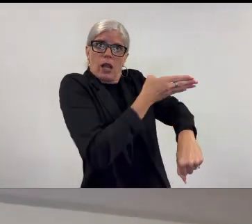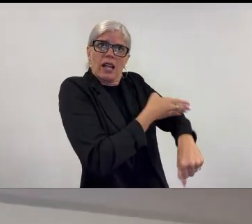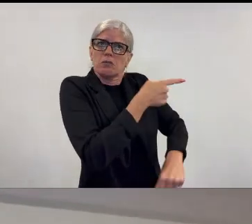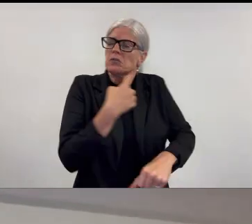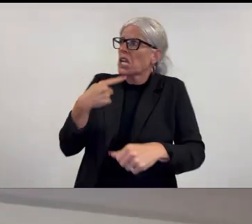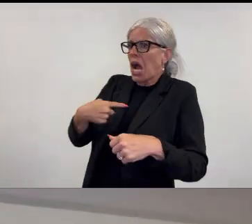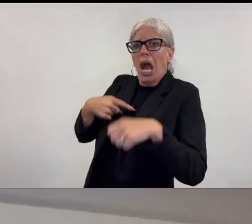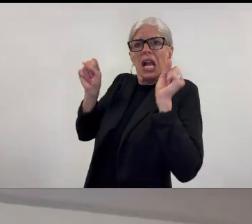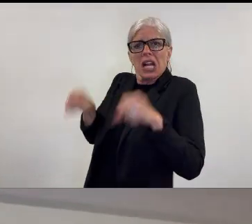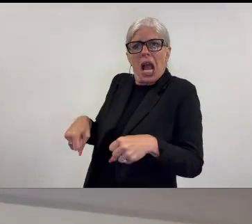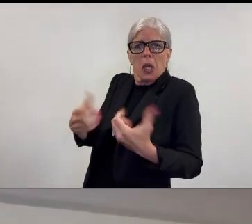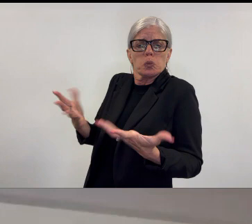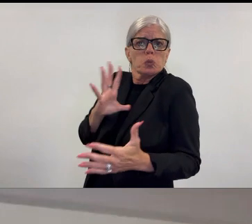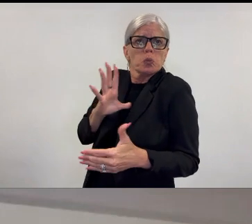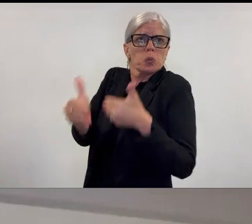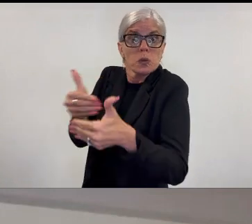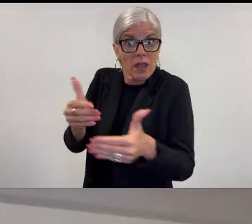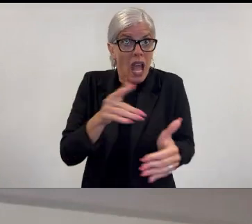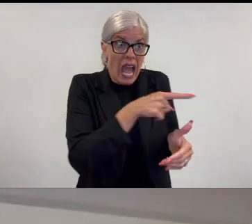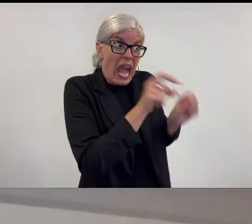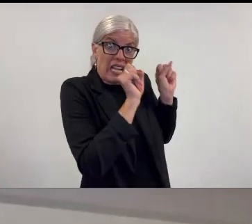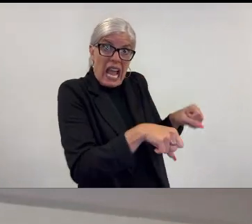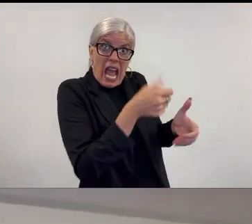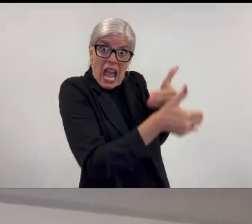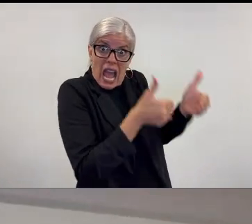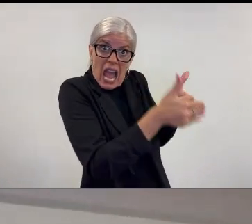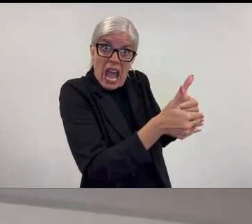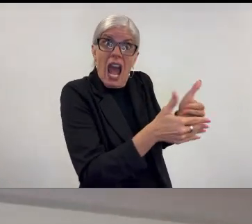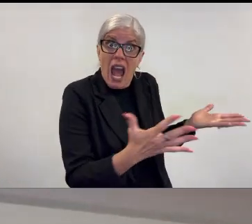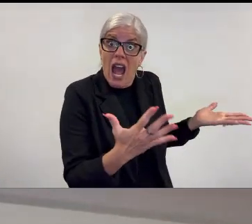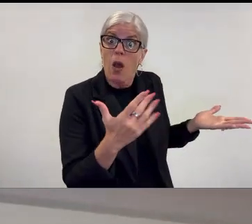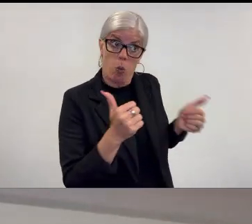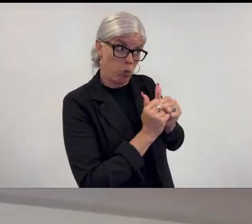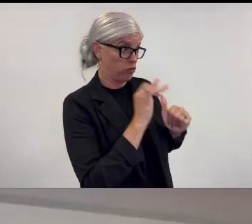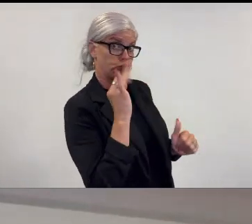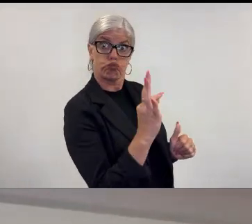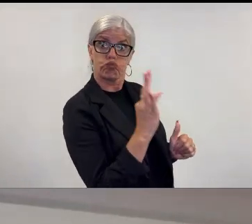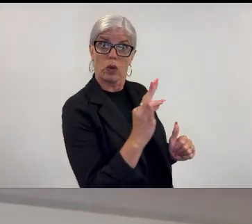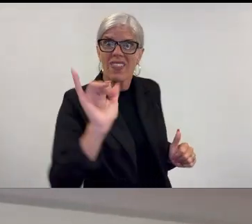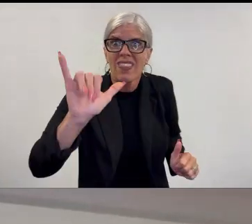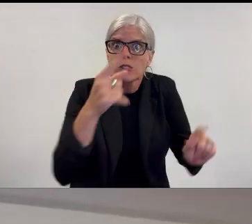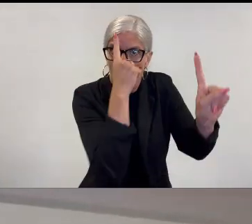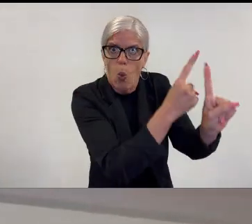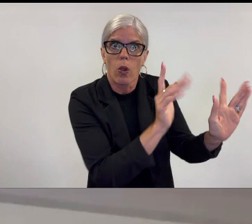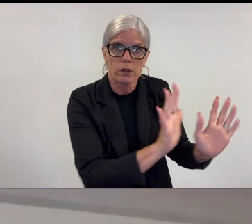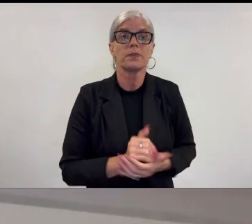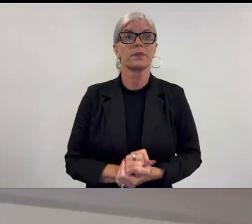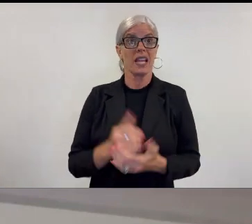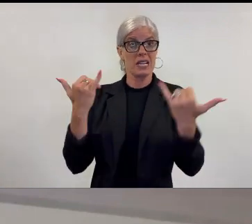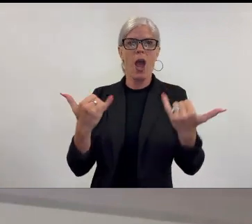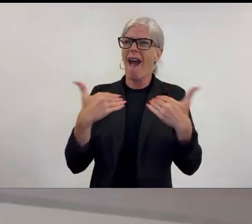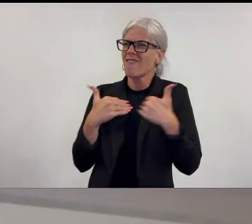in one way or another, neuropathic pain is part of the constellation of symptoms and